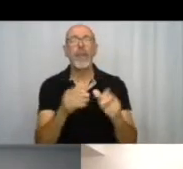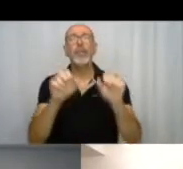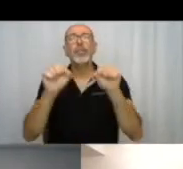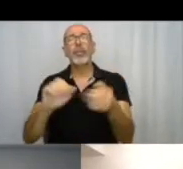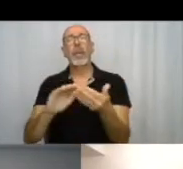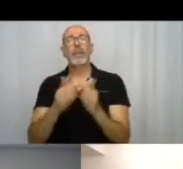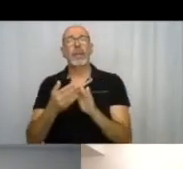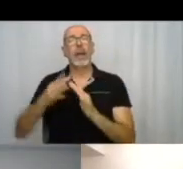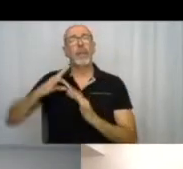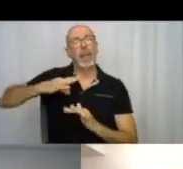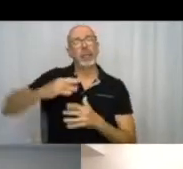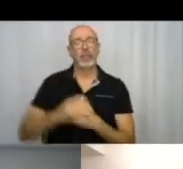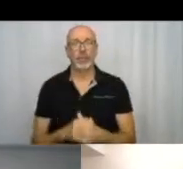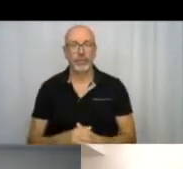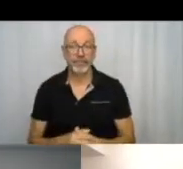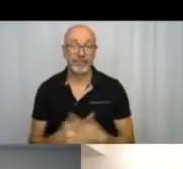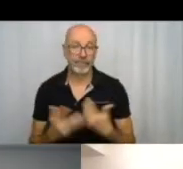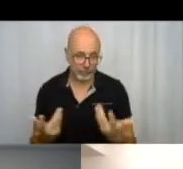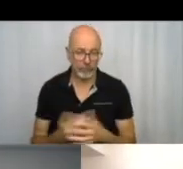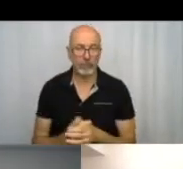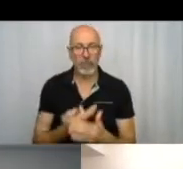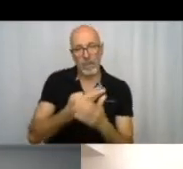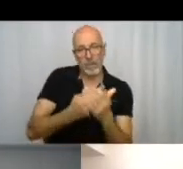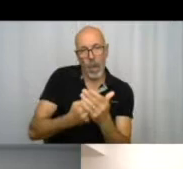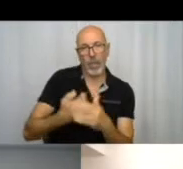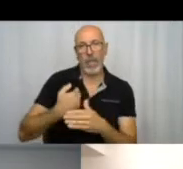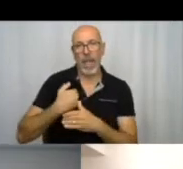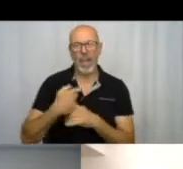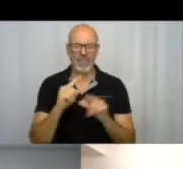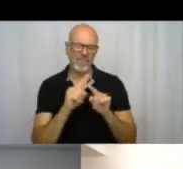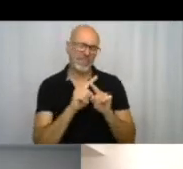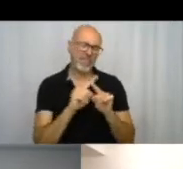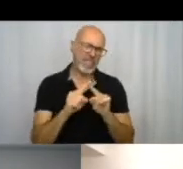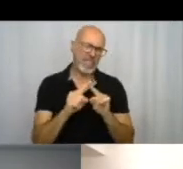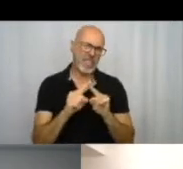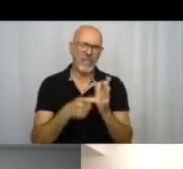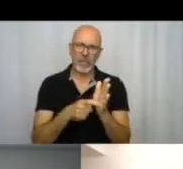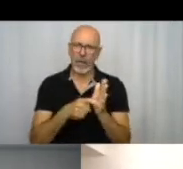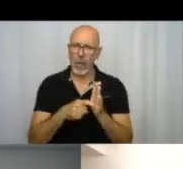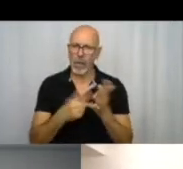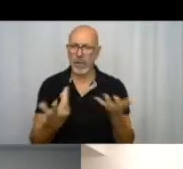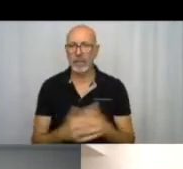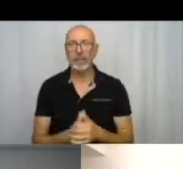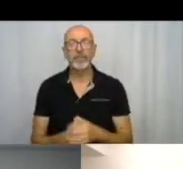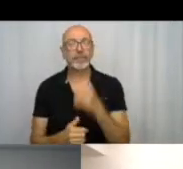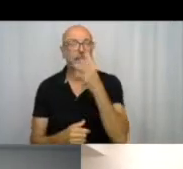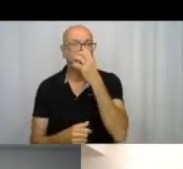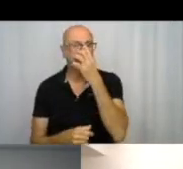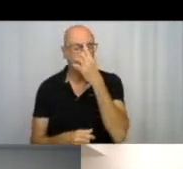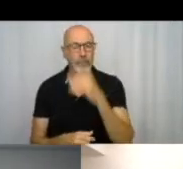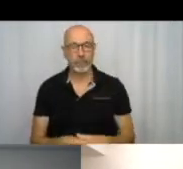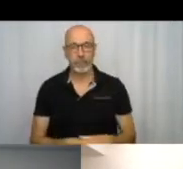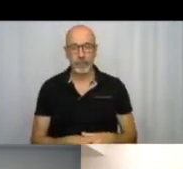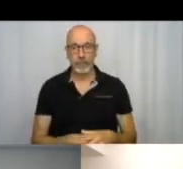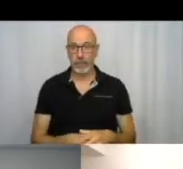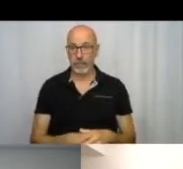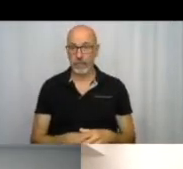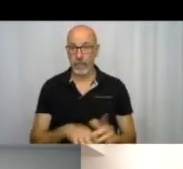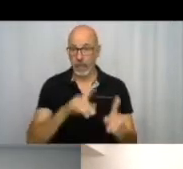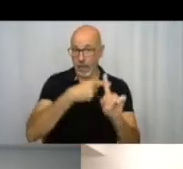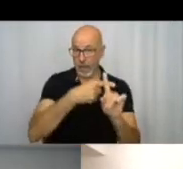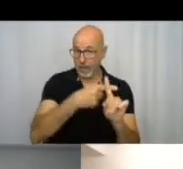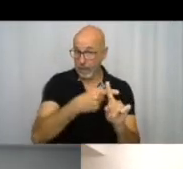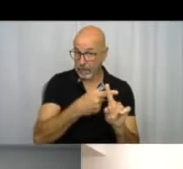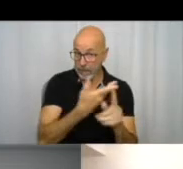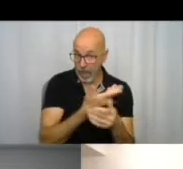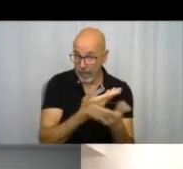become eligible, and they both have slightly different criteria. The positive thing about all of this,